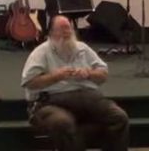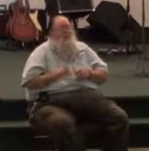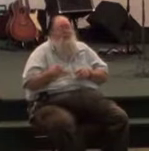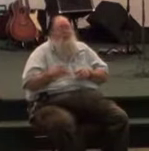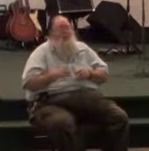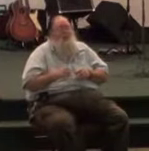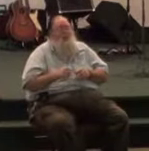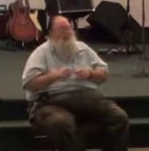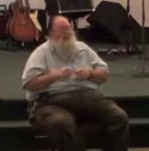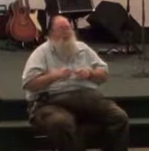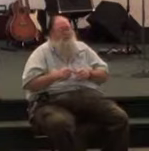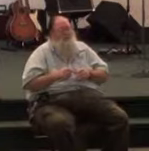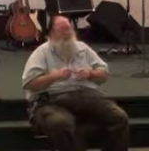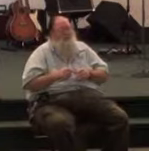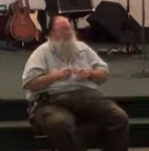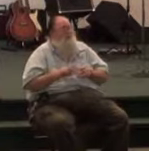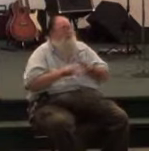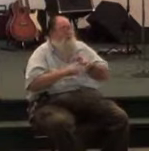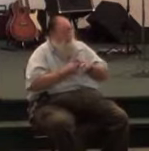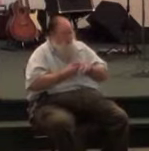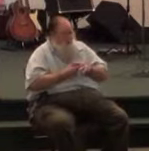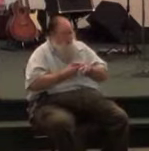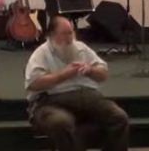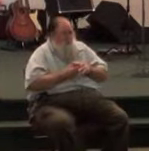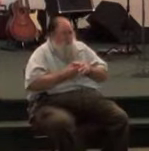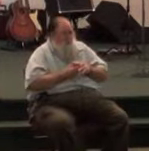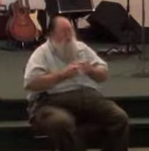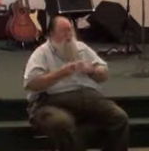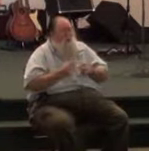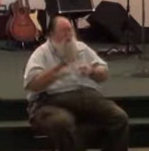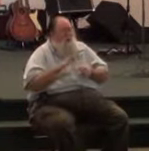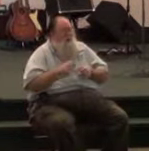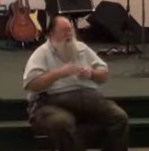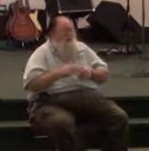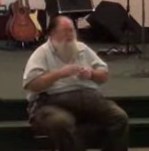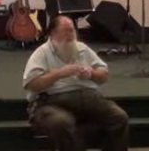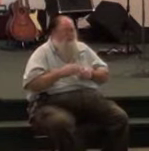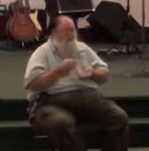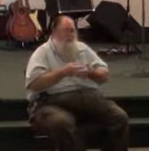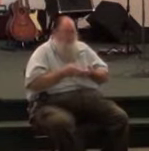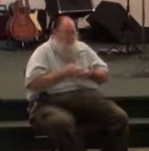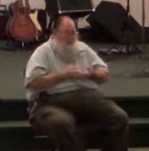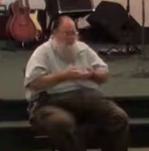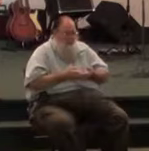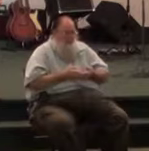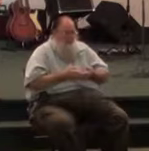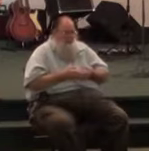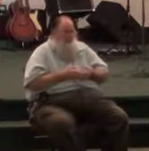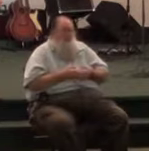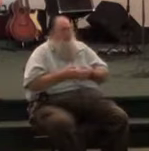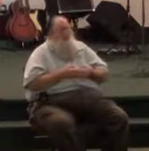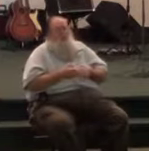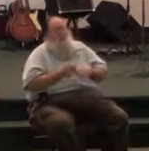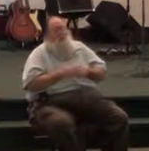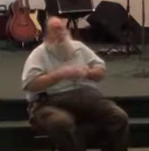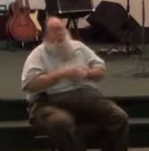his rent. He does everything for him. He's got him off of booze for a year and a half. He's been sober. He's paid